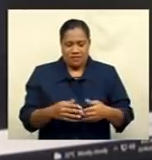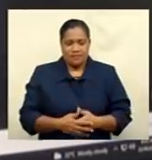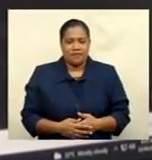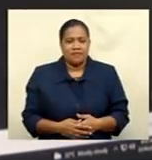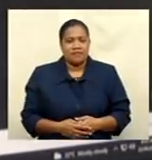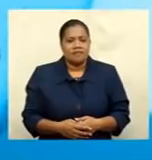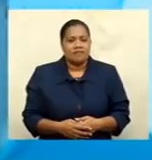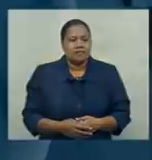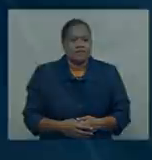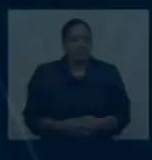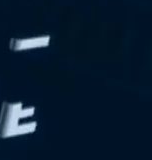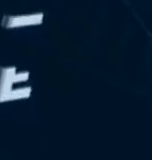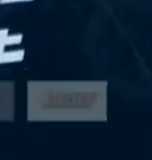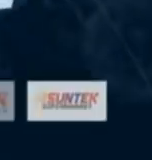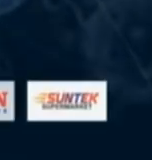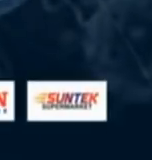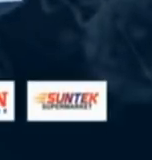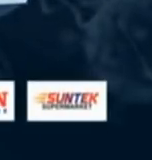FBC News.